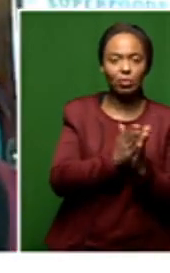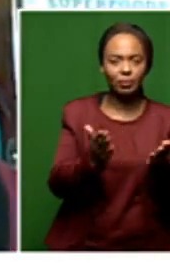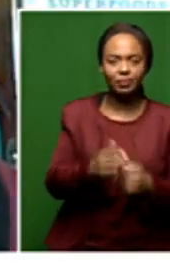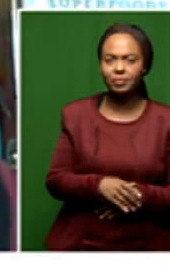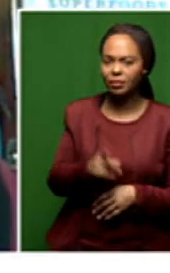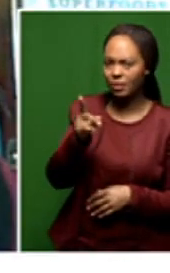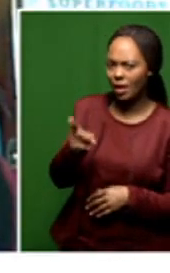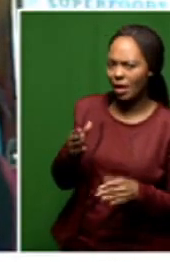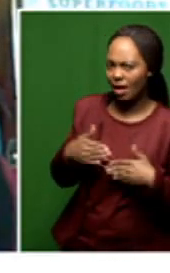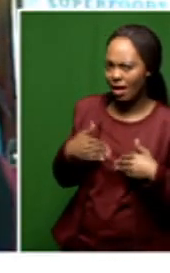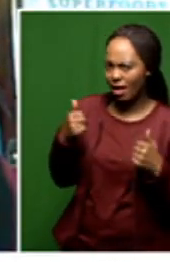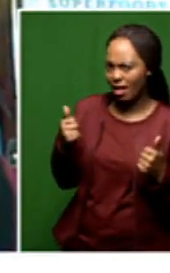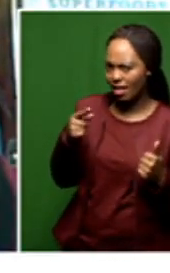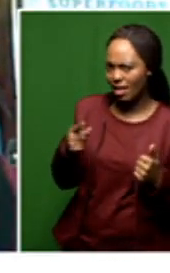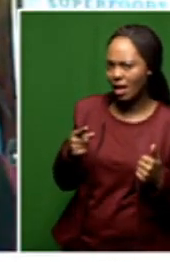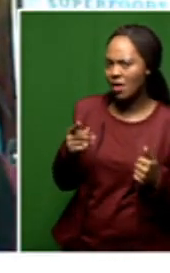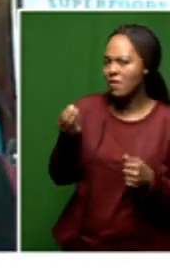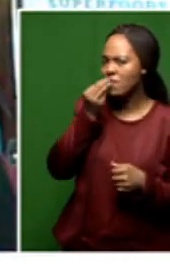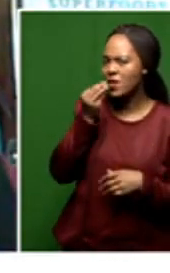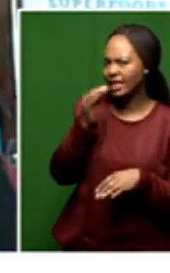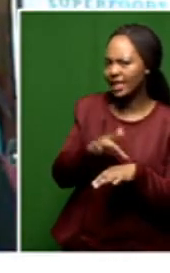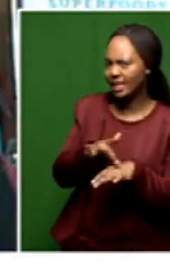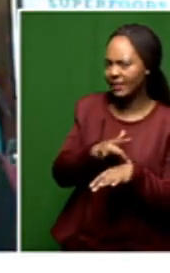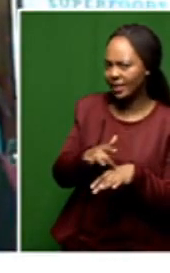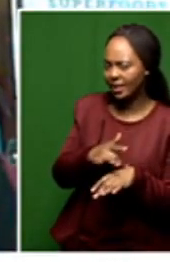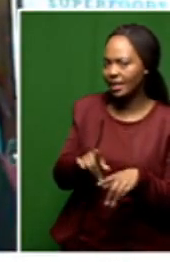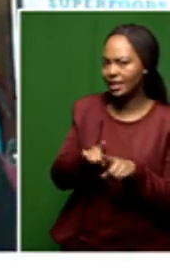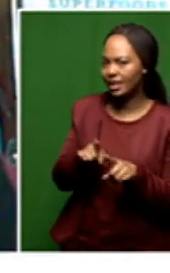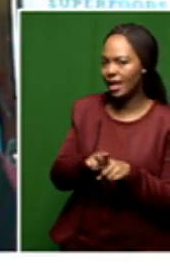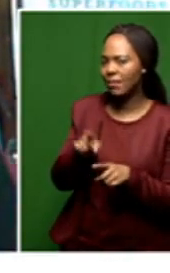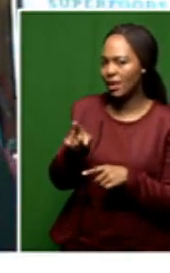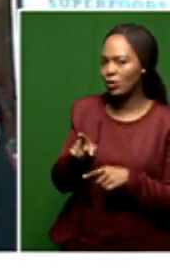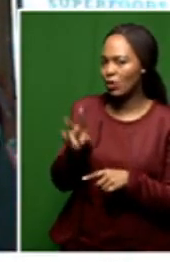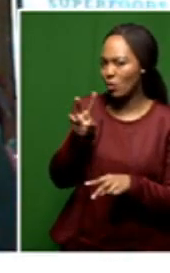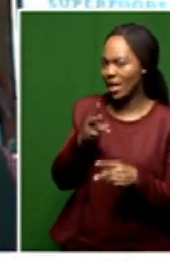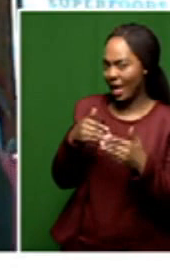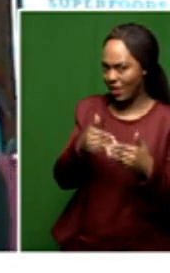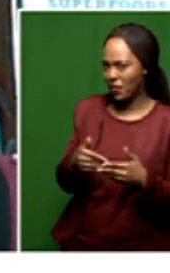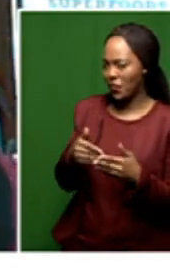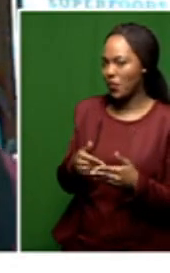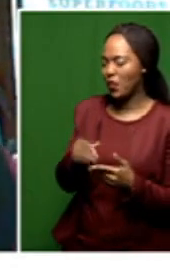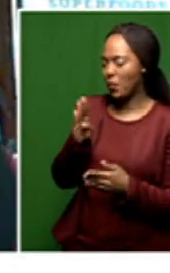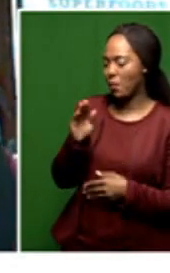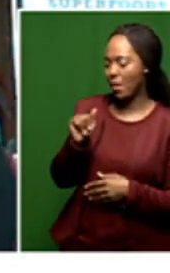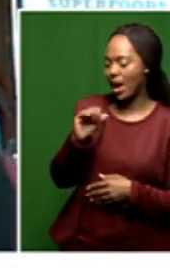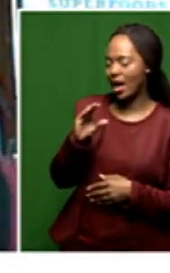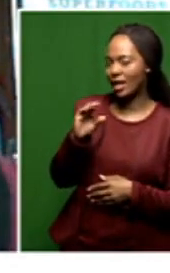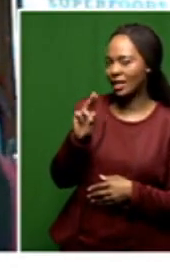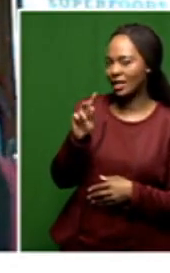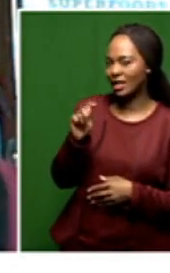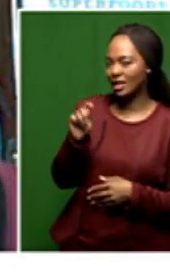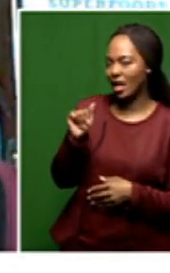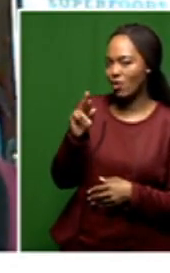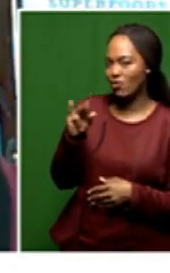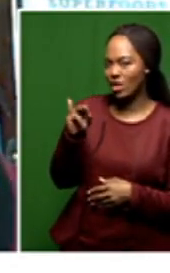aspects such as food sensitivities and the importance of gut bacteria. Tell us more about this, Jane. Absolutely. Our health, so